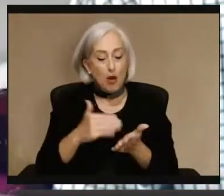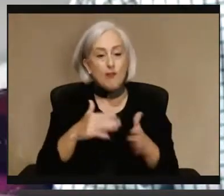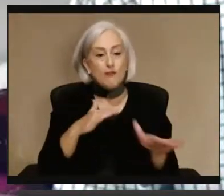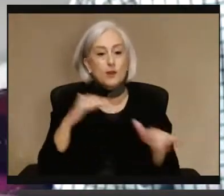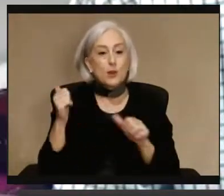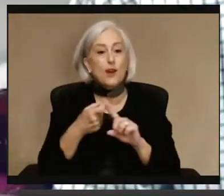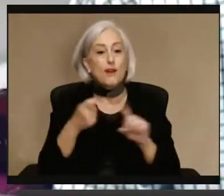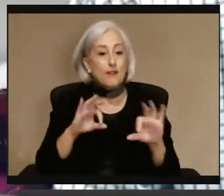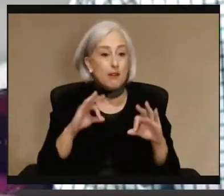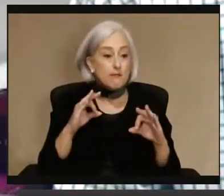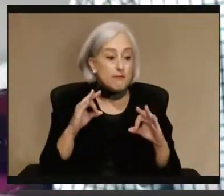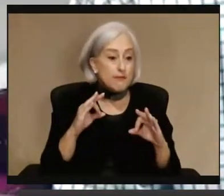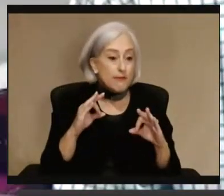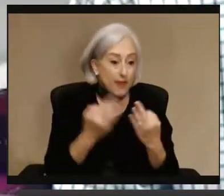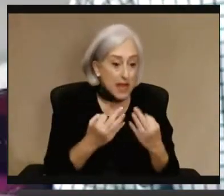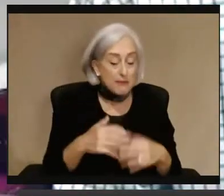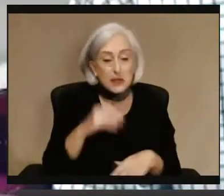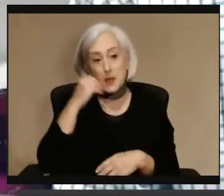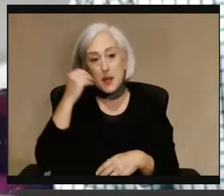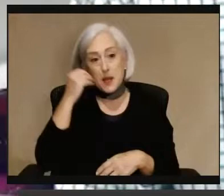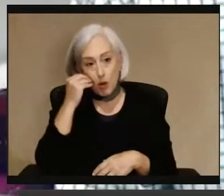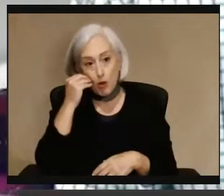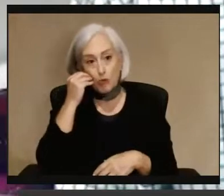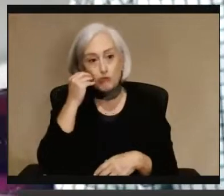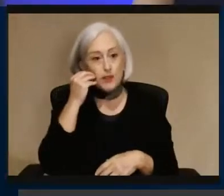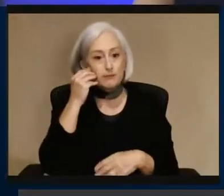So, well, and I want to, Greg,